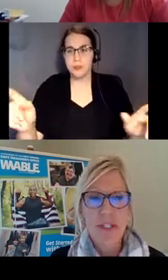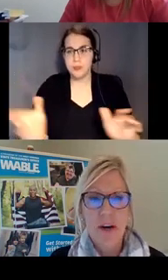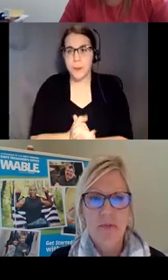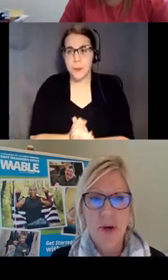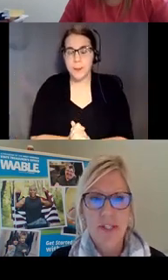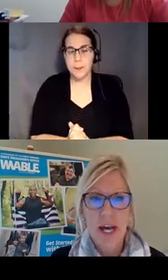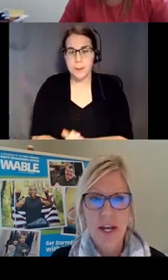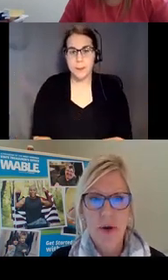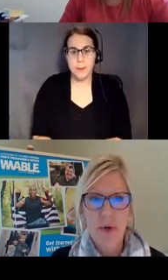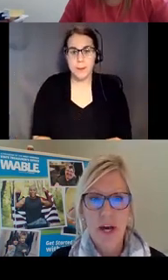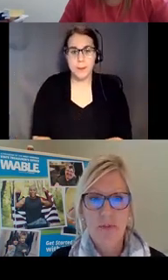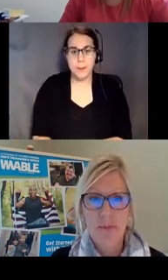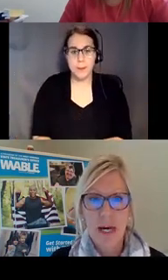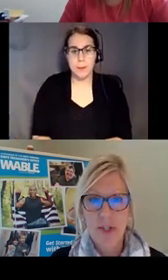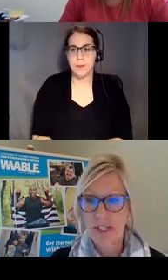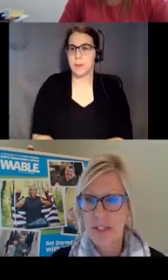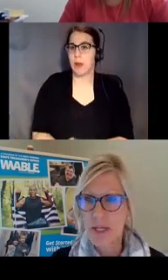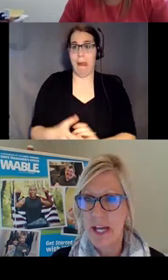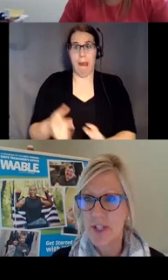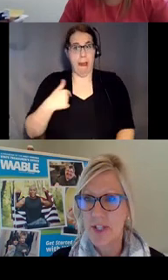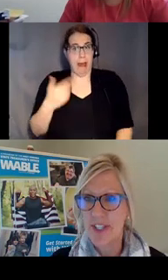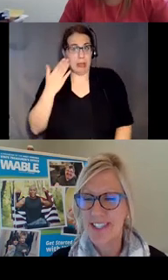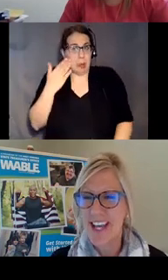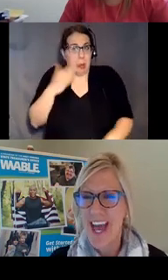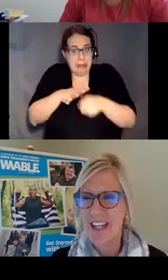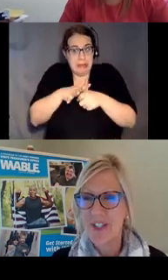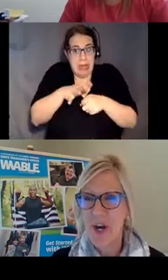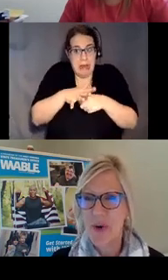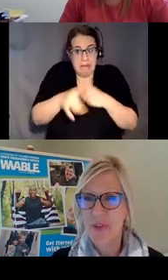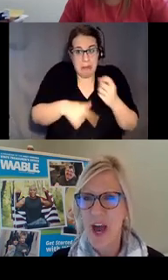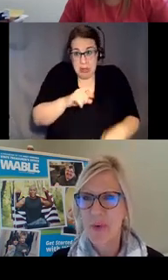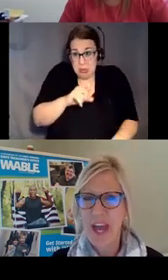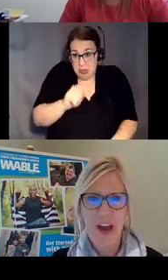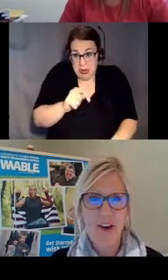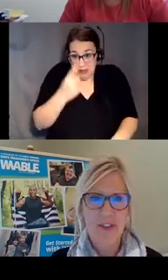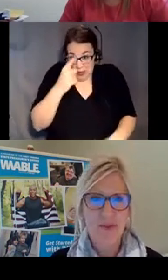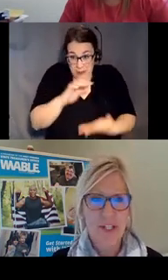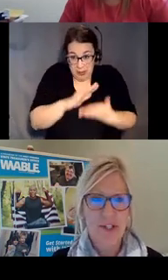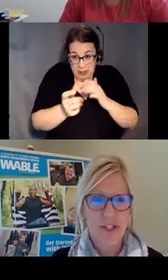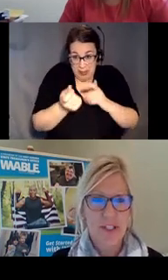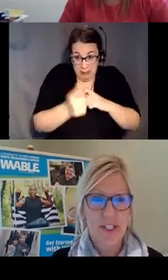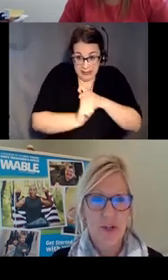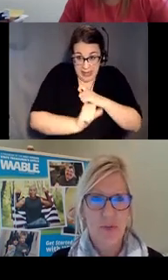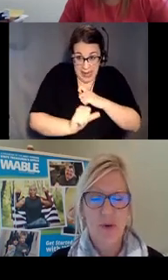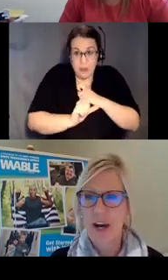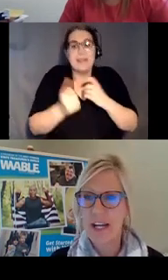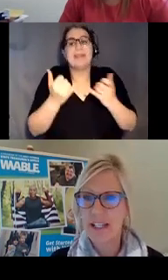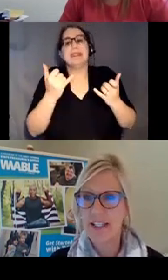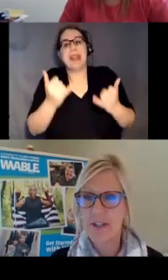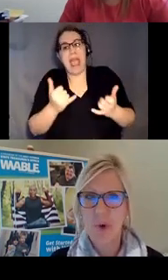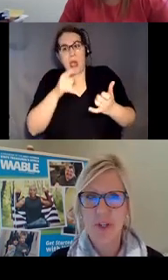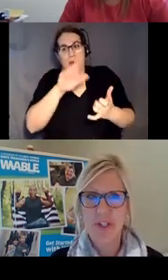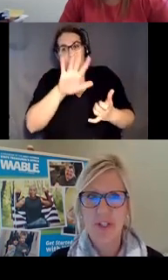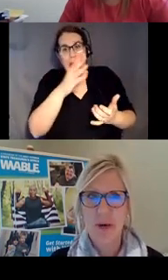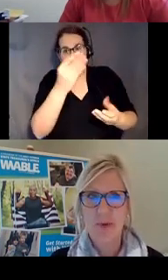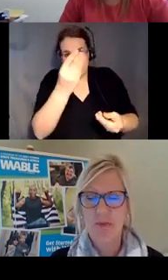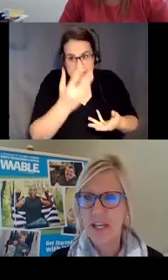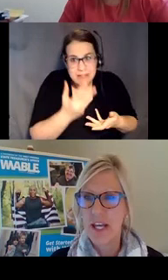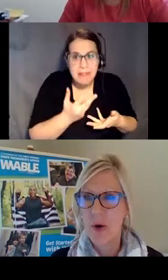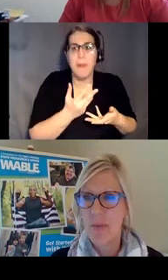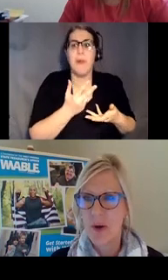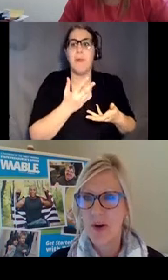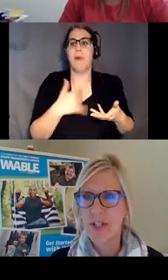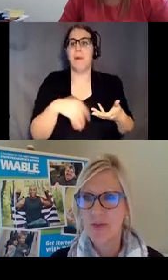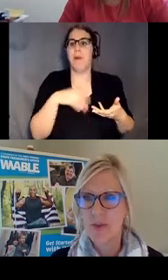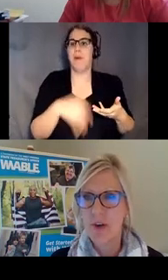I always tell folks that I know enough about trust to be dangerous. And so now we have the resources that you've provided, and of course, your